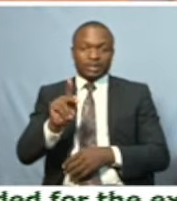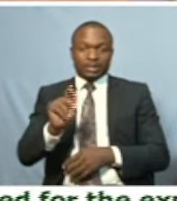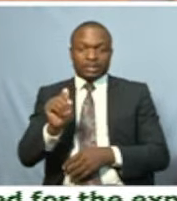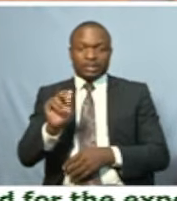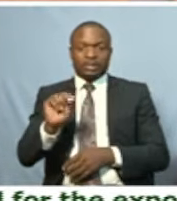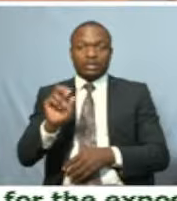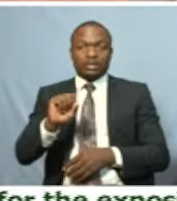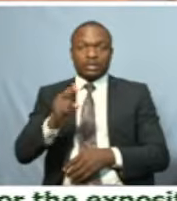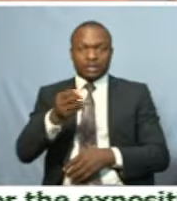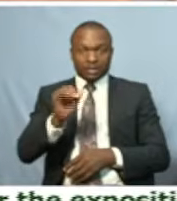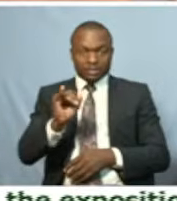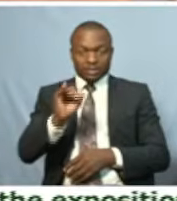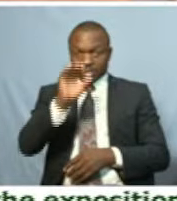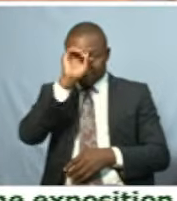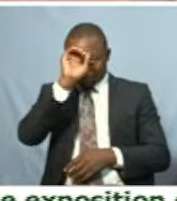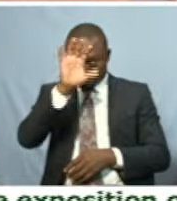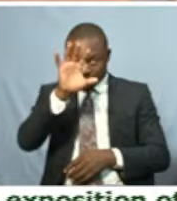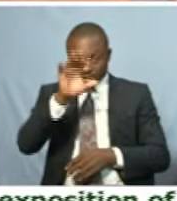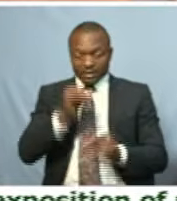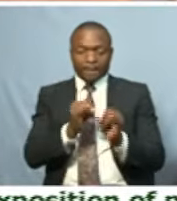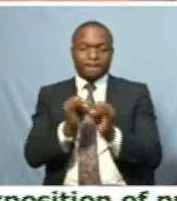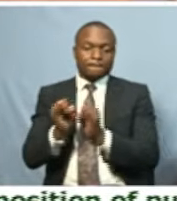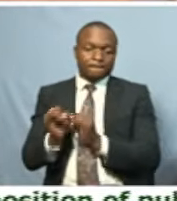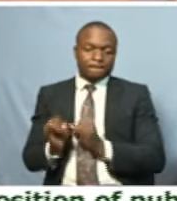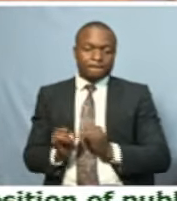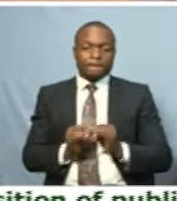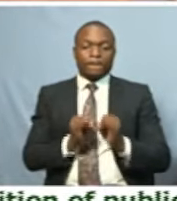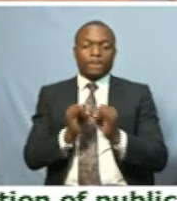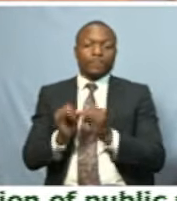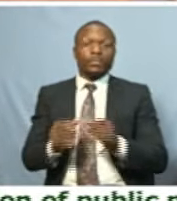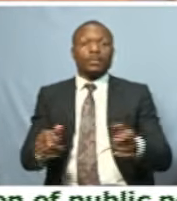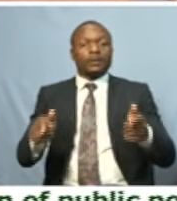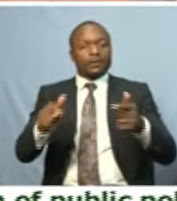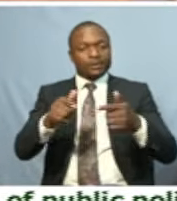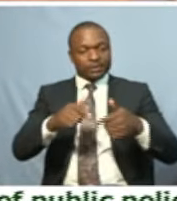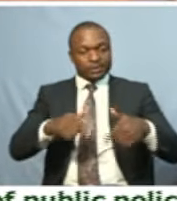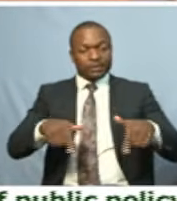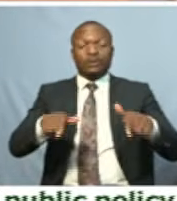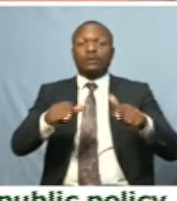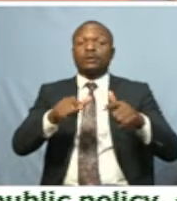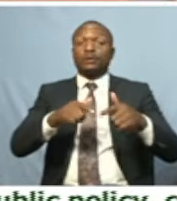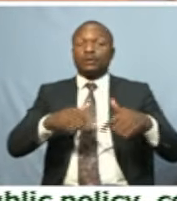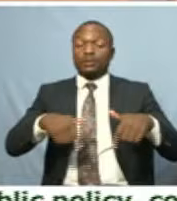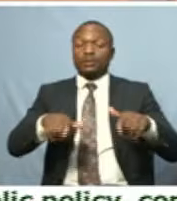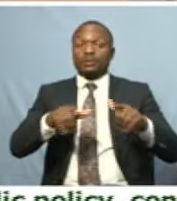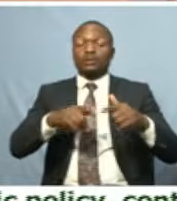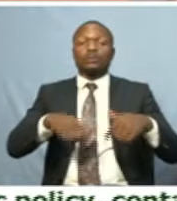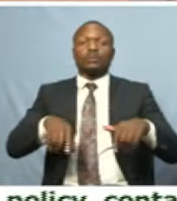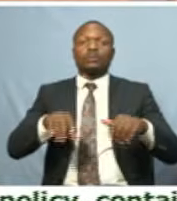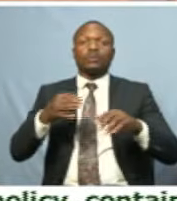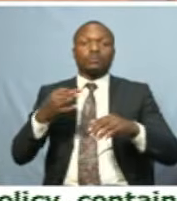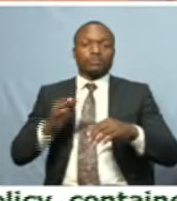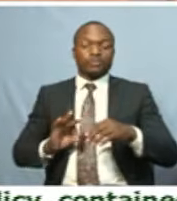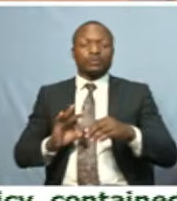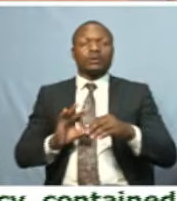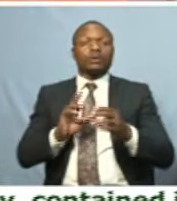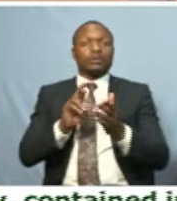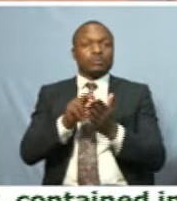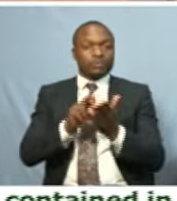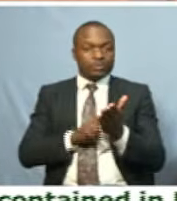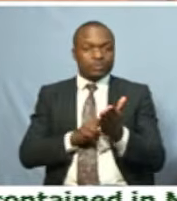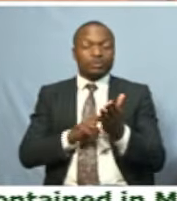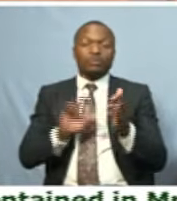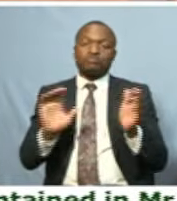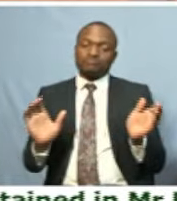Mine in a bid to implement the local content regulations. To promote safe and